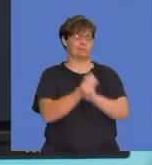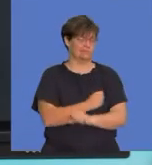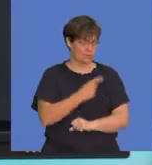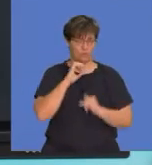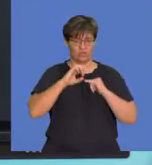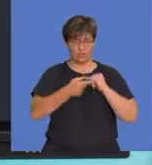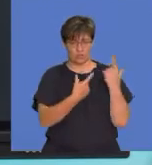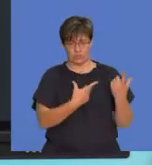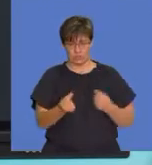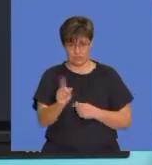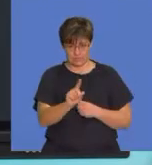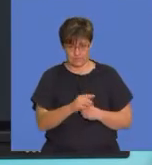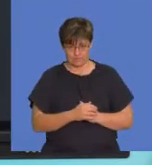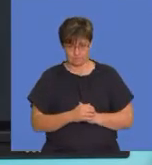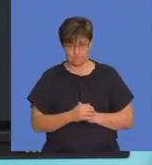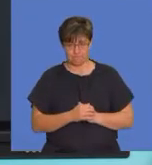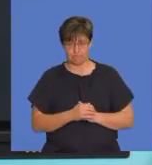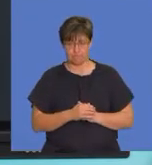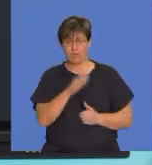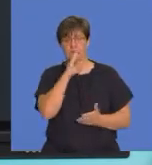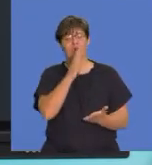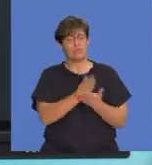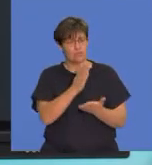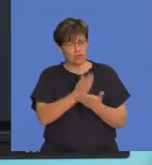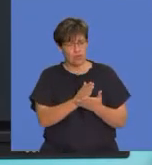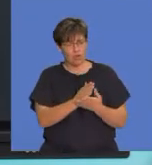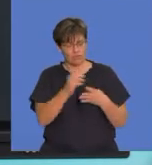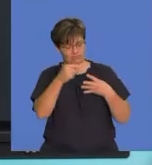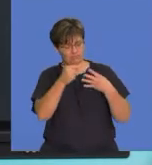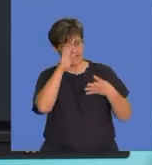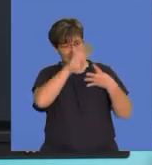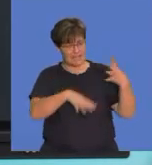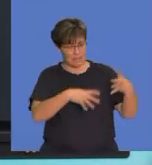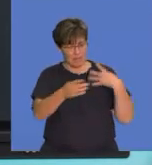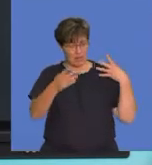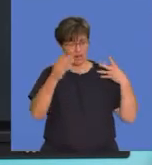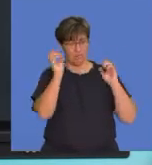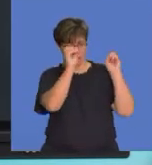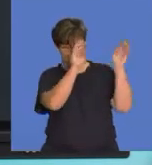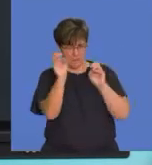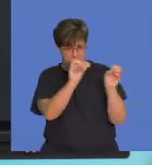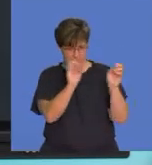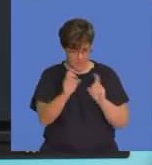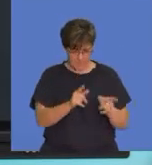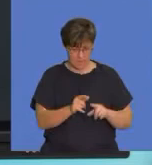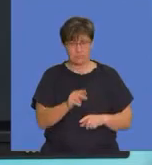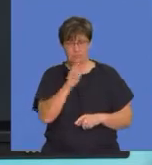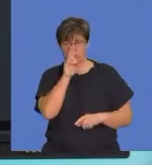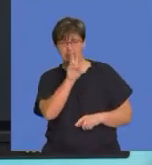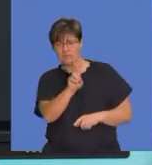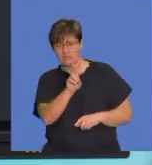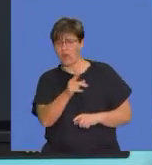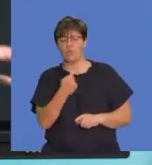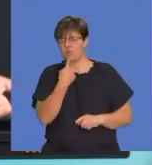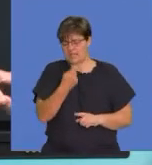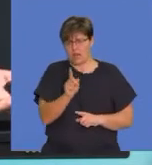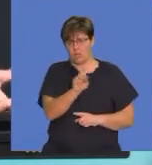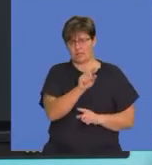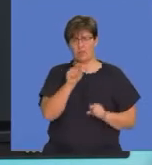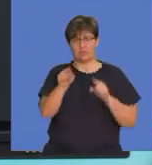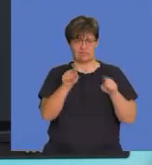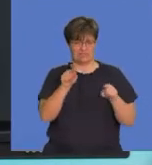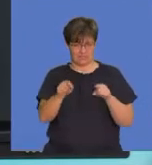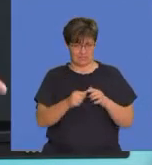seeing the bigger picture of what we are trying to do. So make sure that you complete those tables and look at what exactly can we